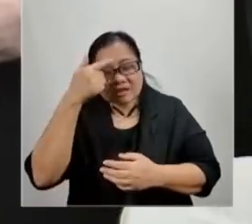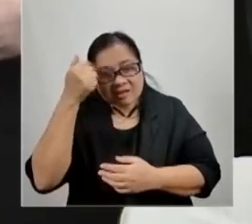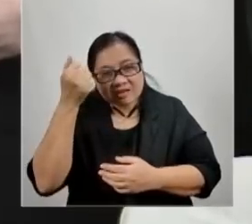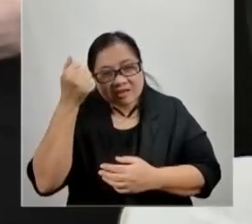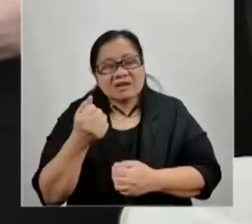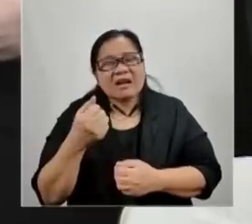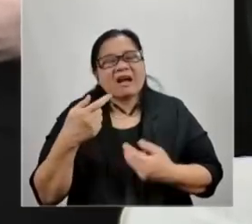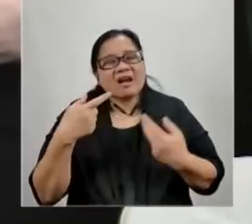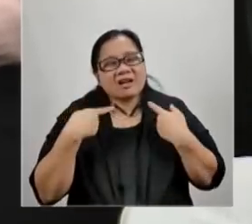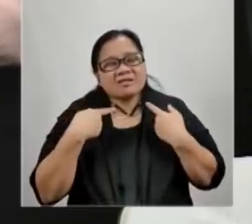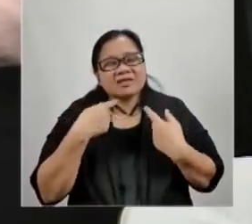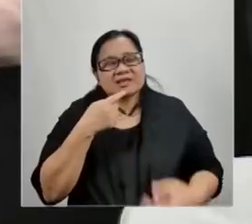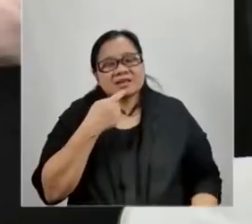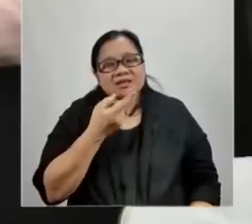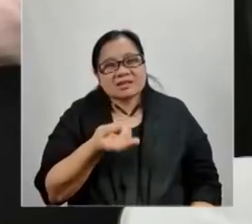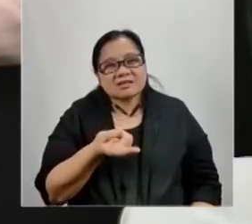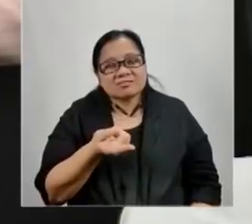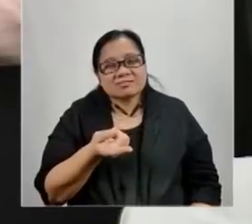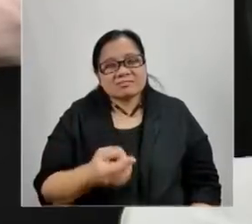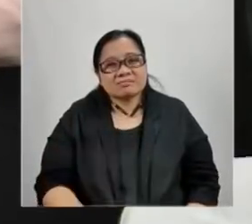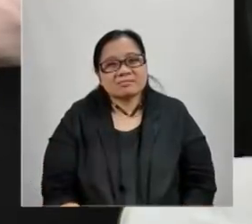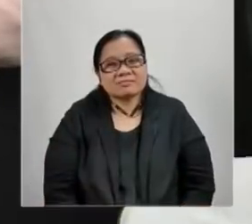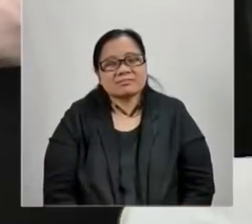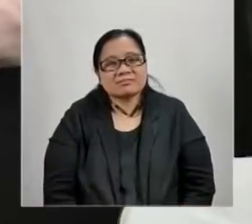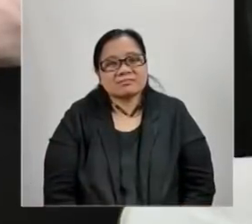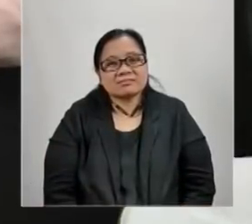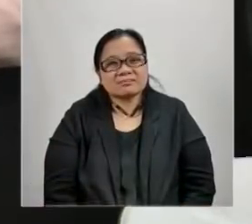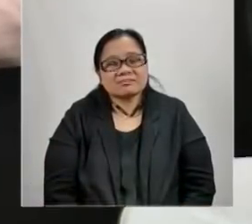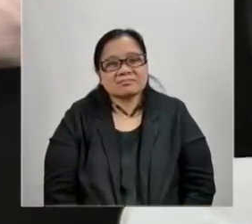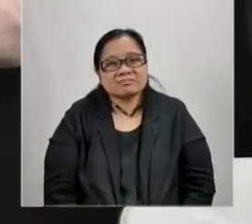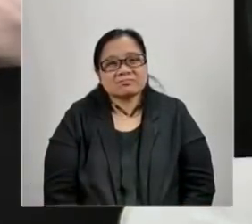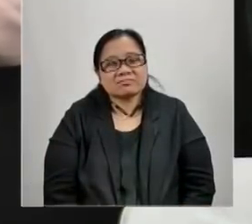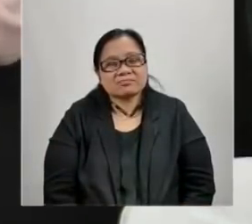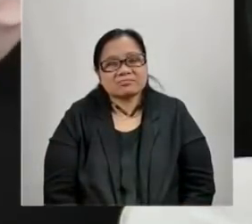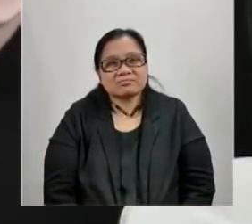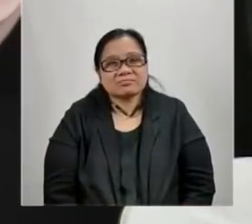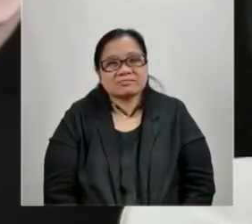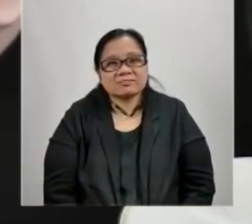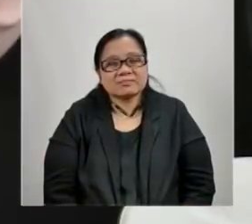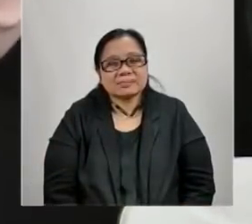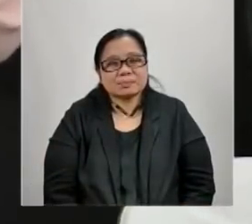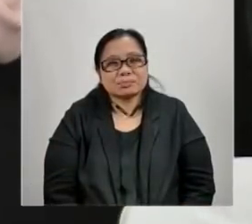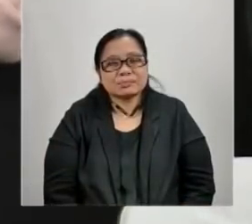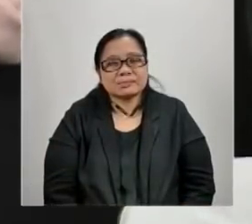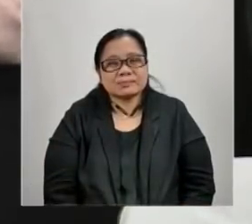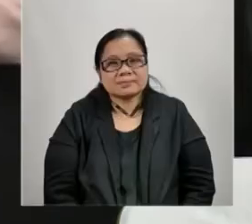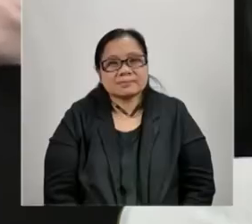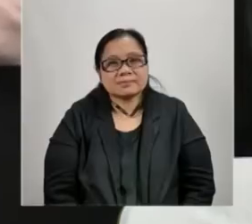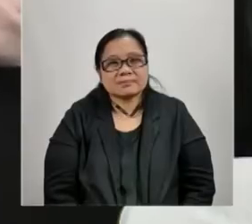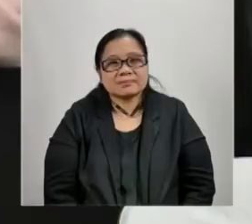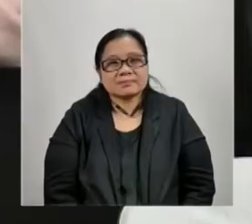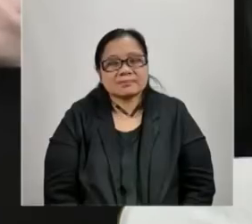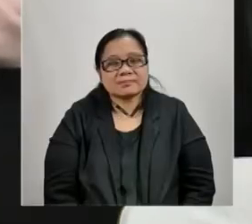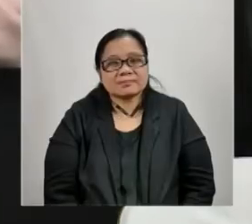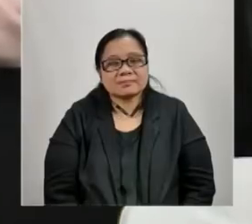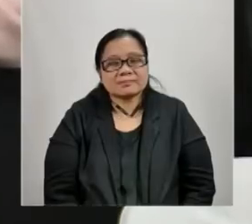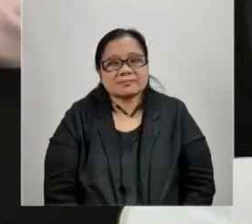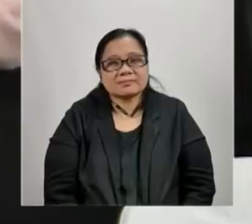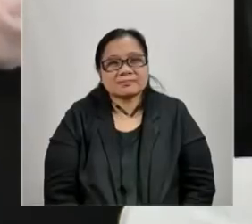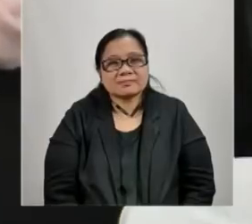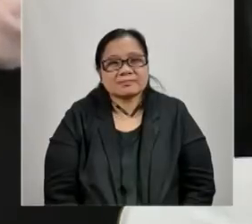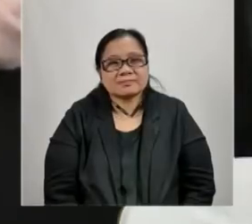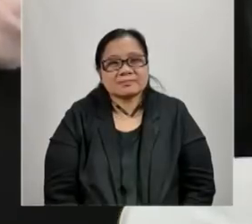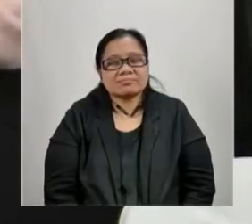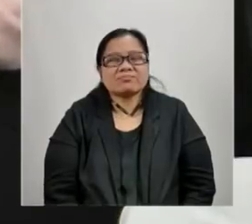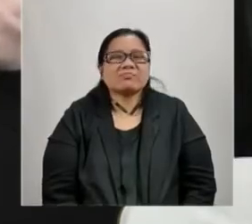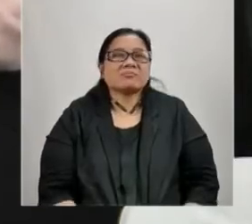nagsasabi na yung win po ni President Marcos was full of parang maraming disinformation during the